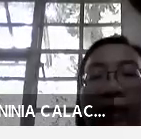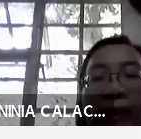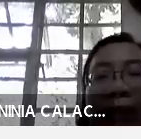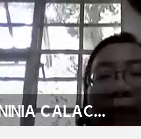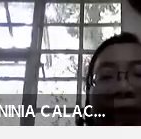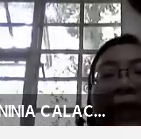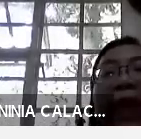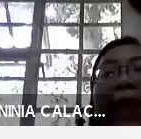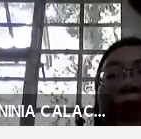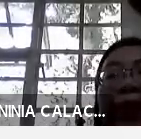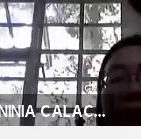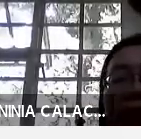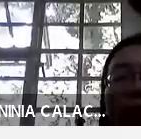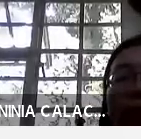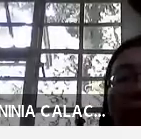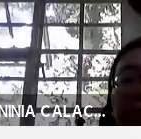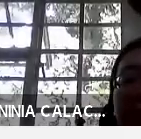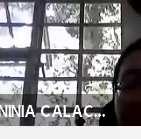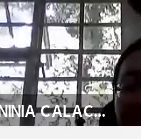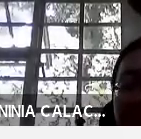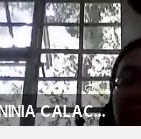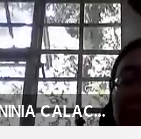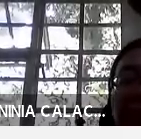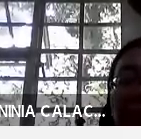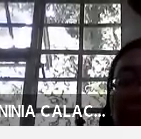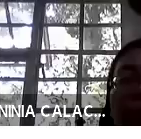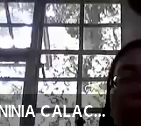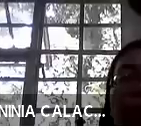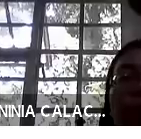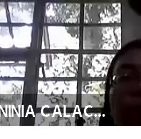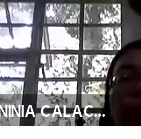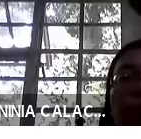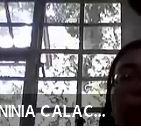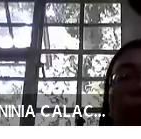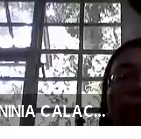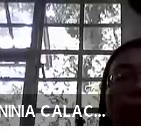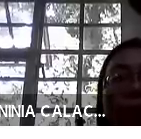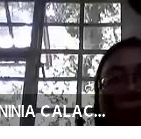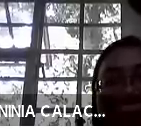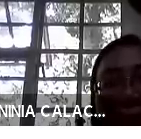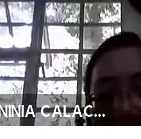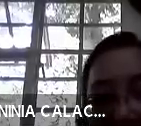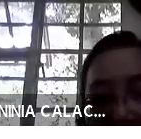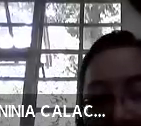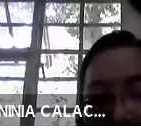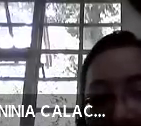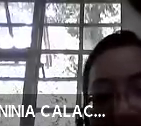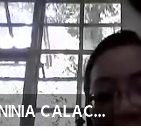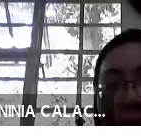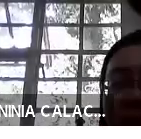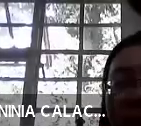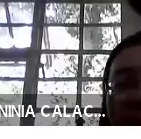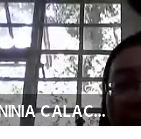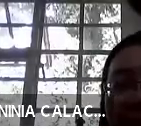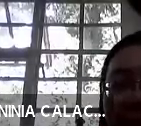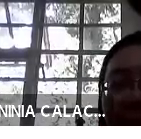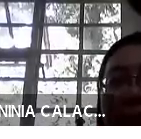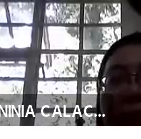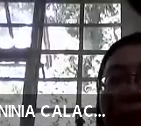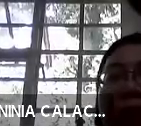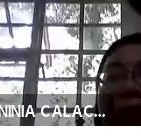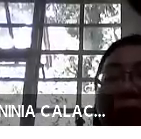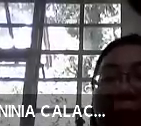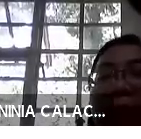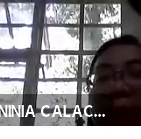present side by side the 10 experiences and the 10 contributions. My first experience